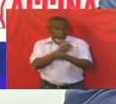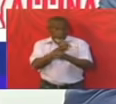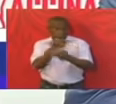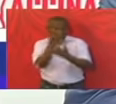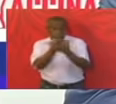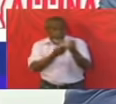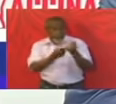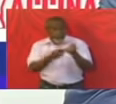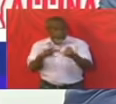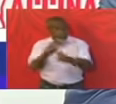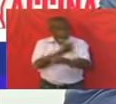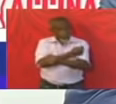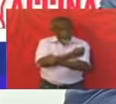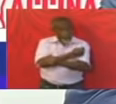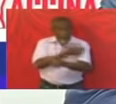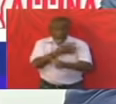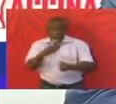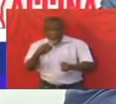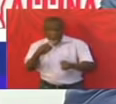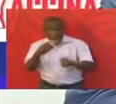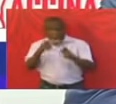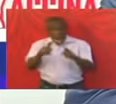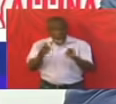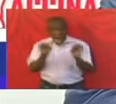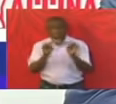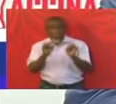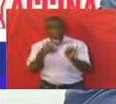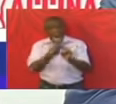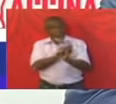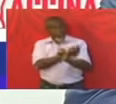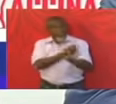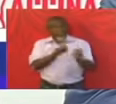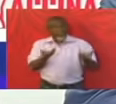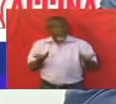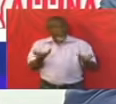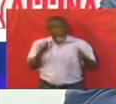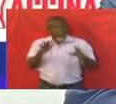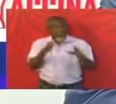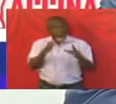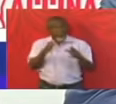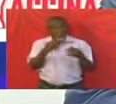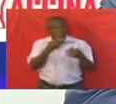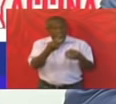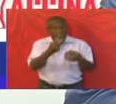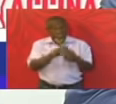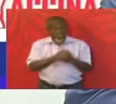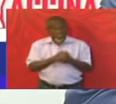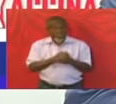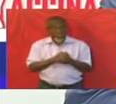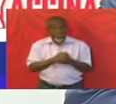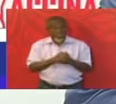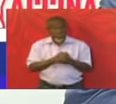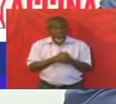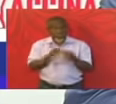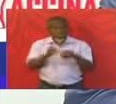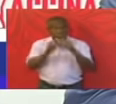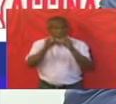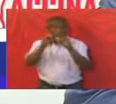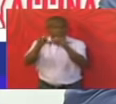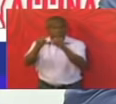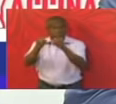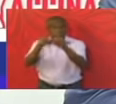and unvaccinated individuals, showing that the vast majority of the individuals currently being hospitalized are